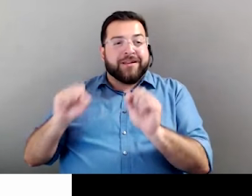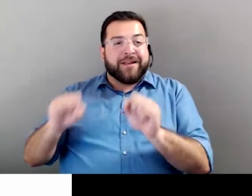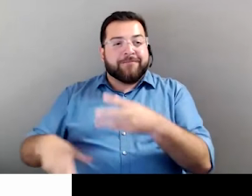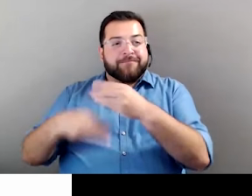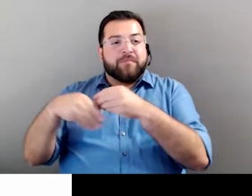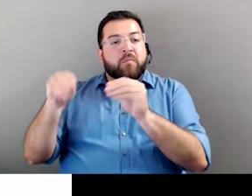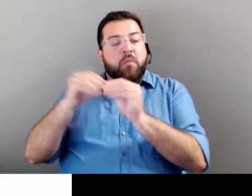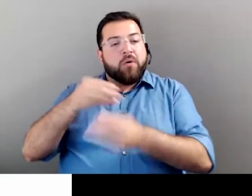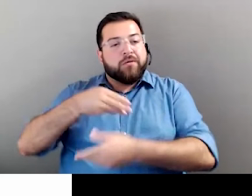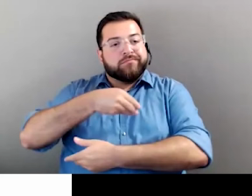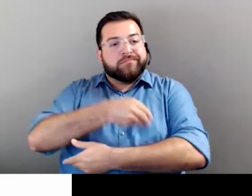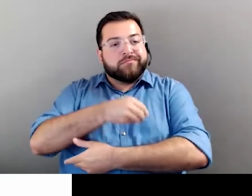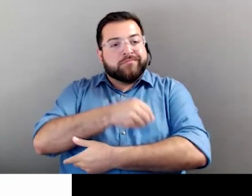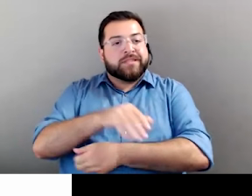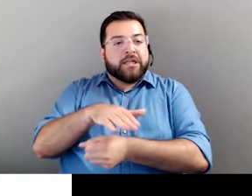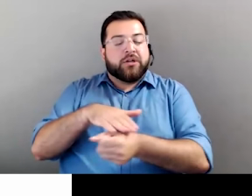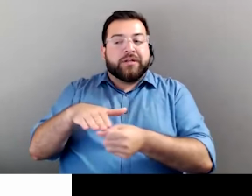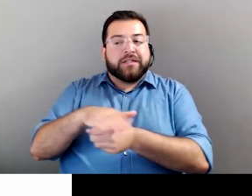as well.